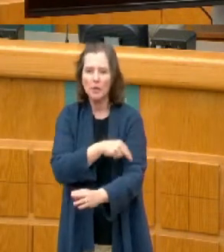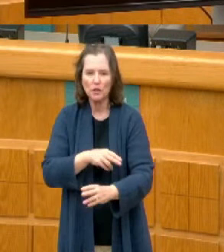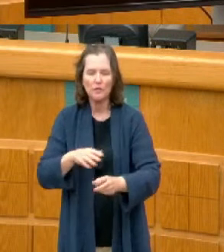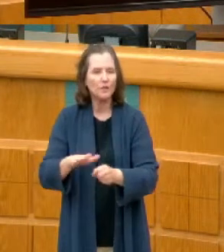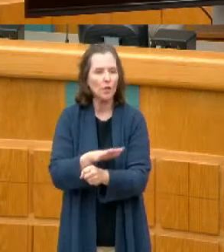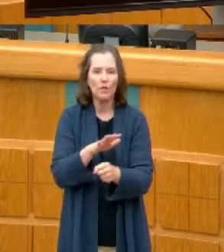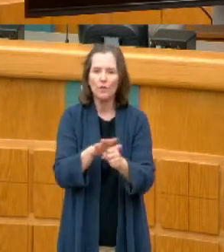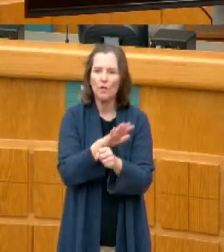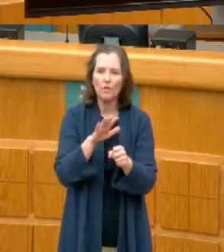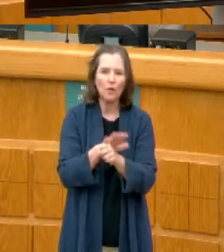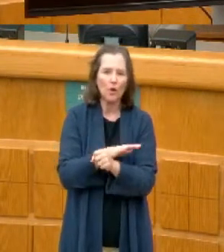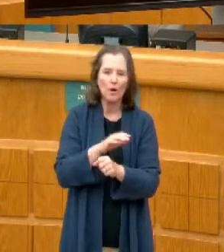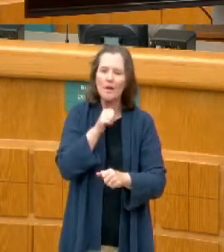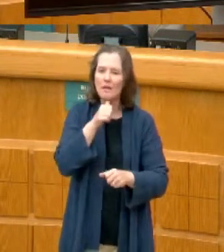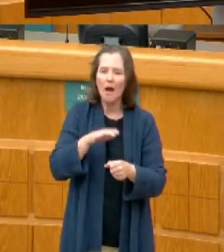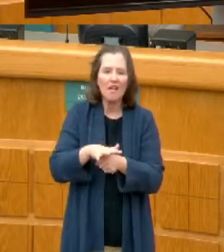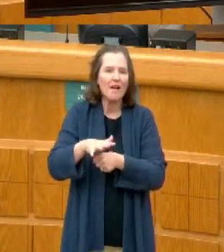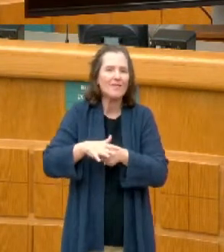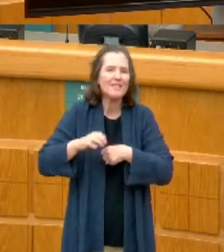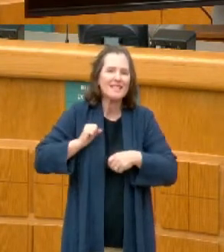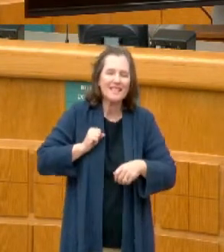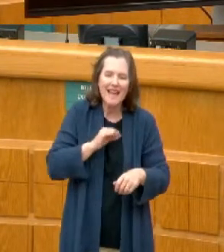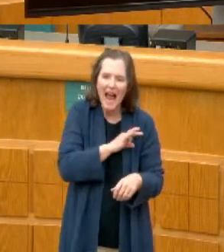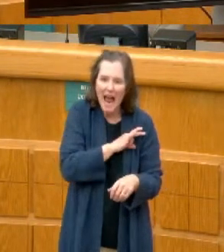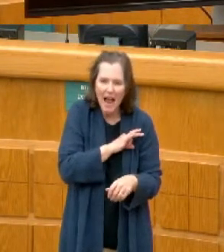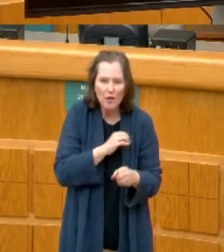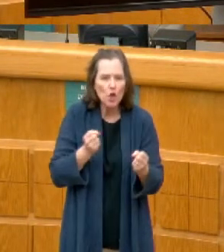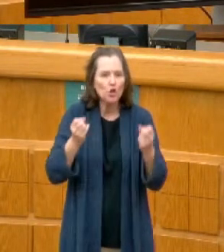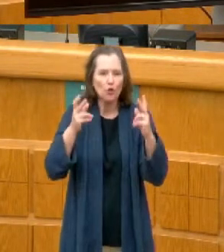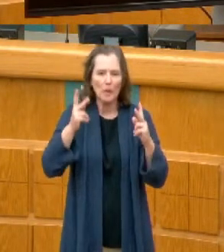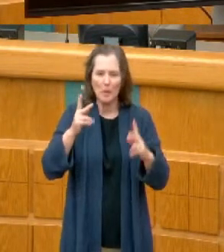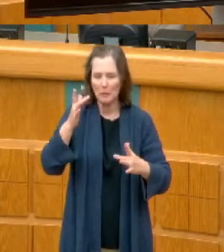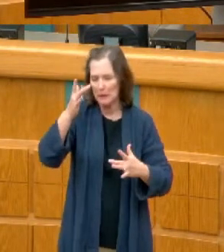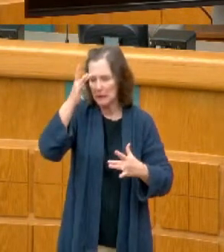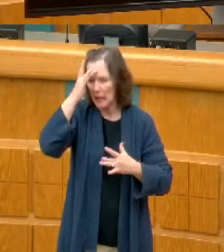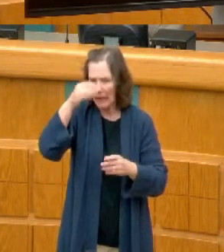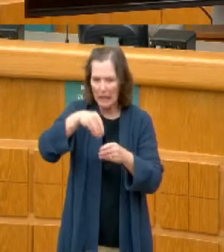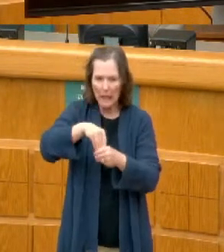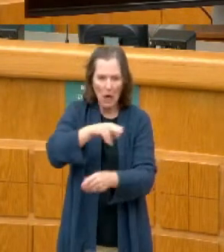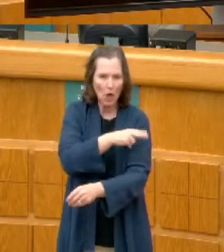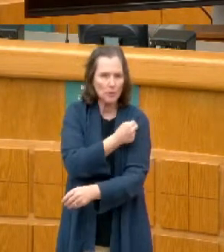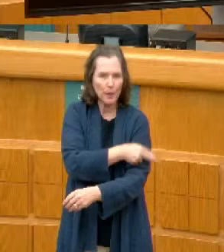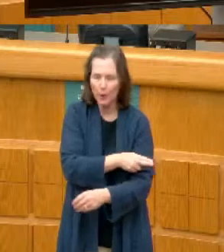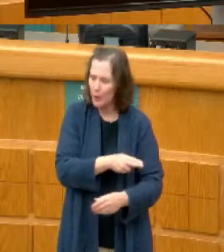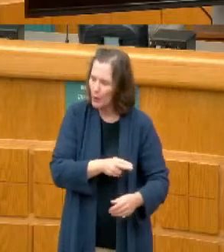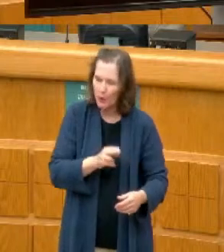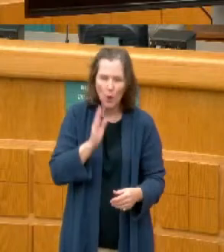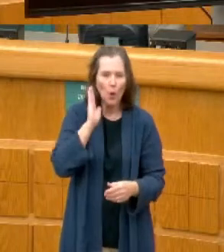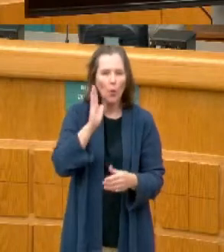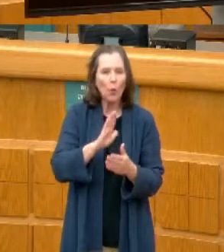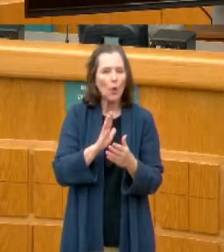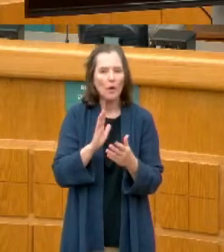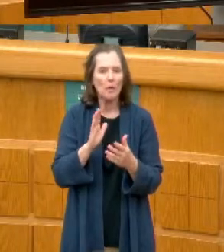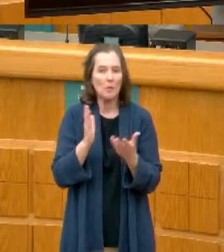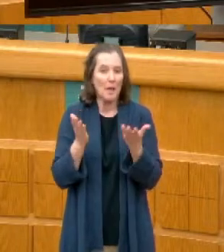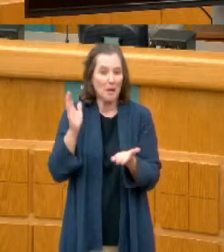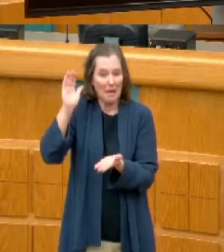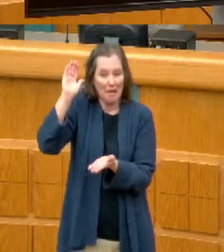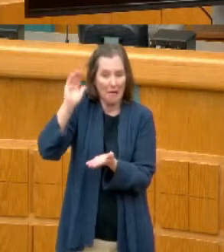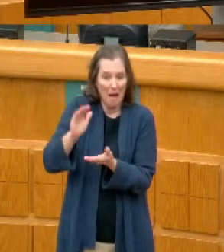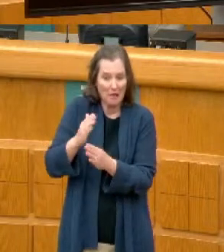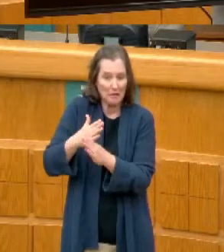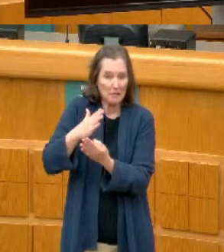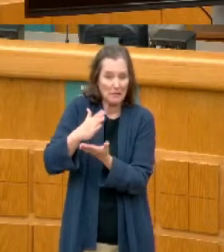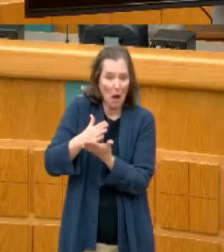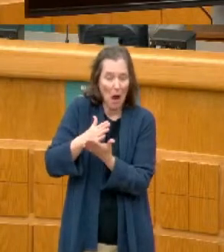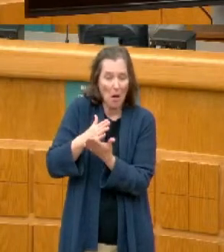staff up correctly. We will lose the ability perhaps, or at least be at risk for elective surgeries again. We cannot